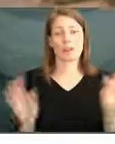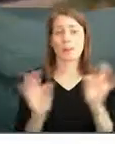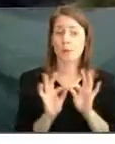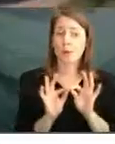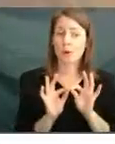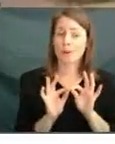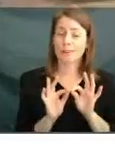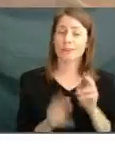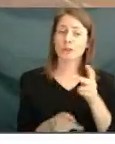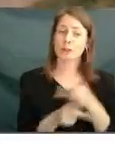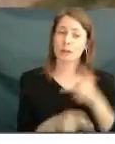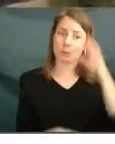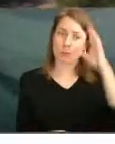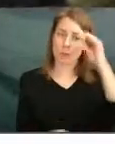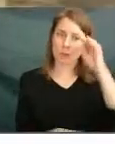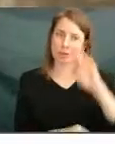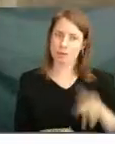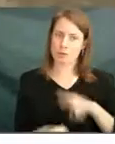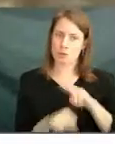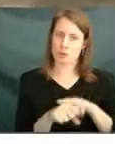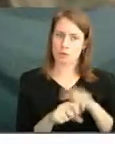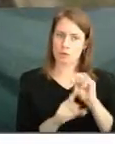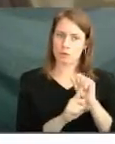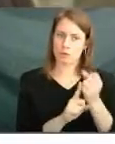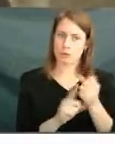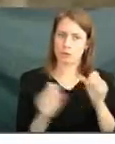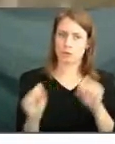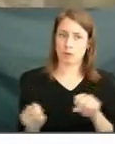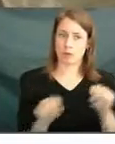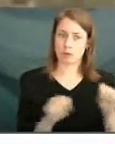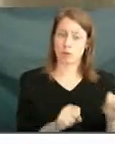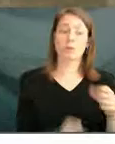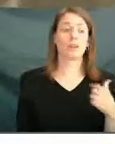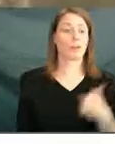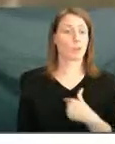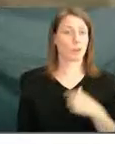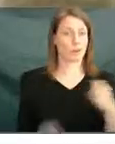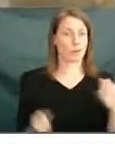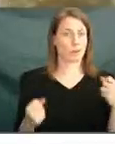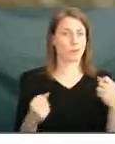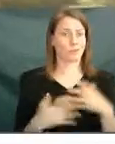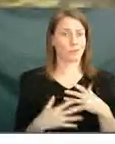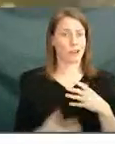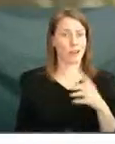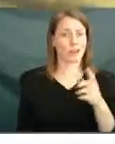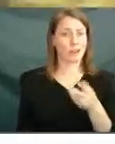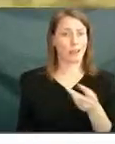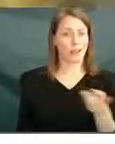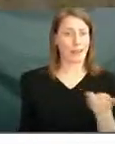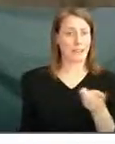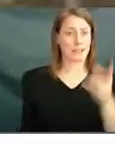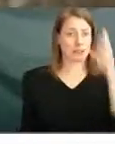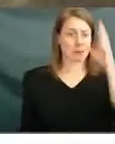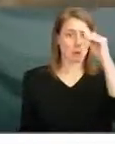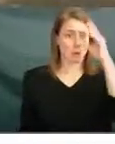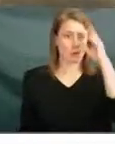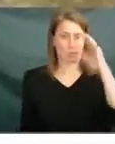We were afraid that these boys would be ostracized from society and isolated, and